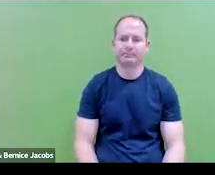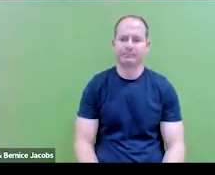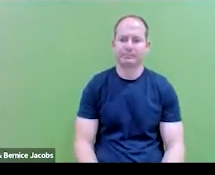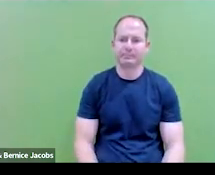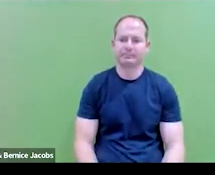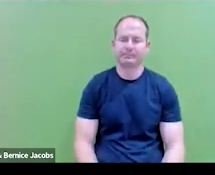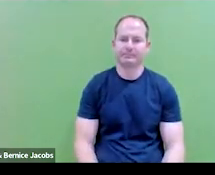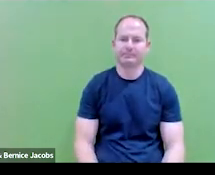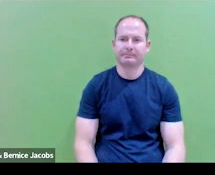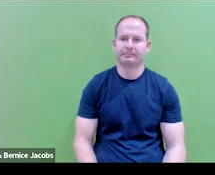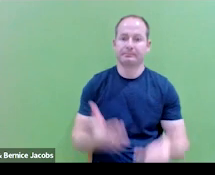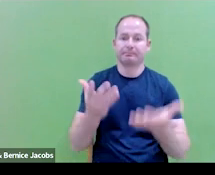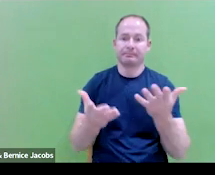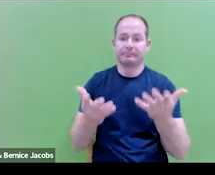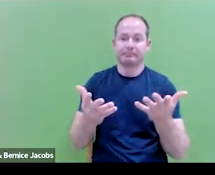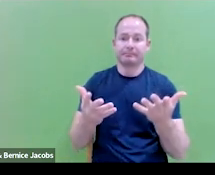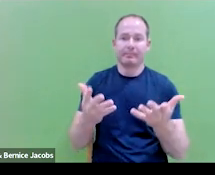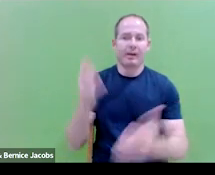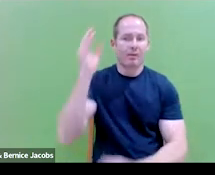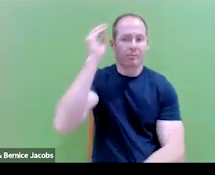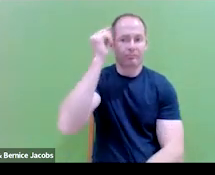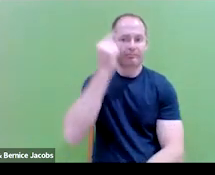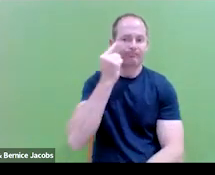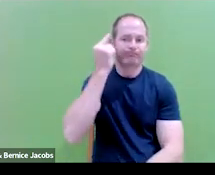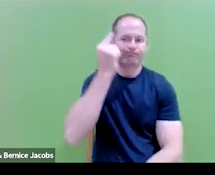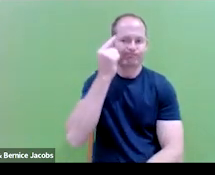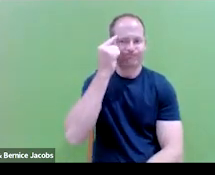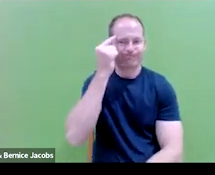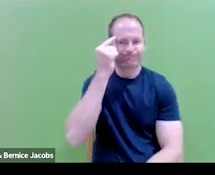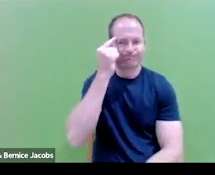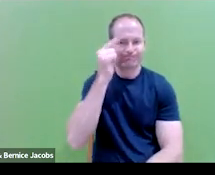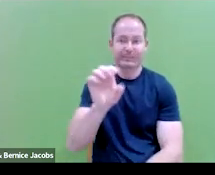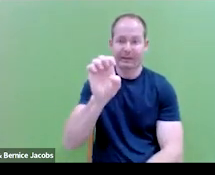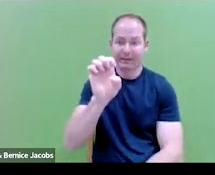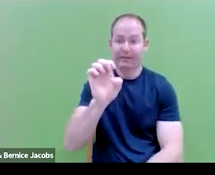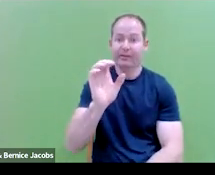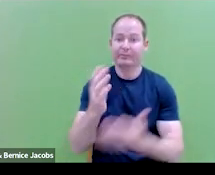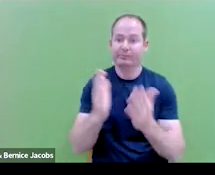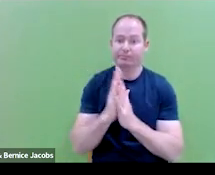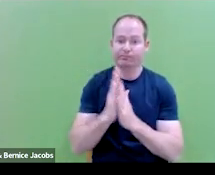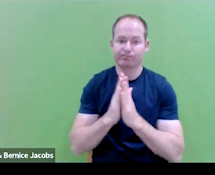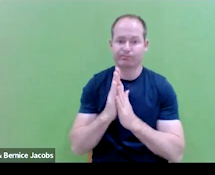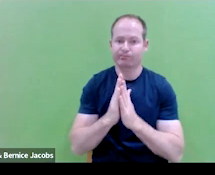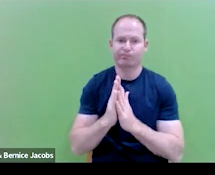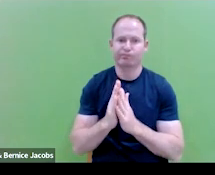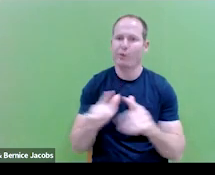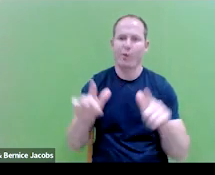maybe some of the things that come to mind, I would say E for effort, as in a low physical effort.